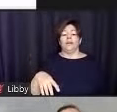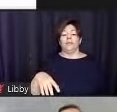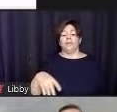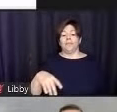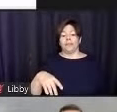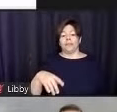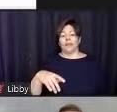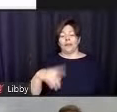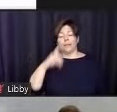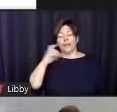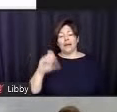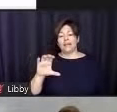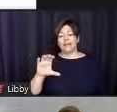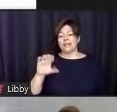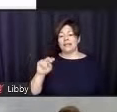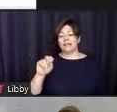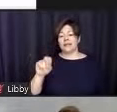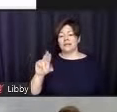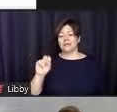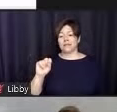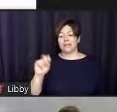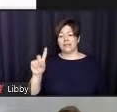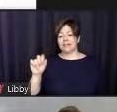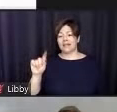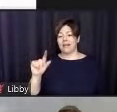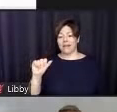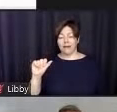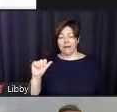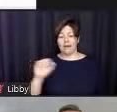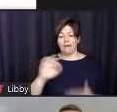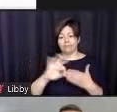on census data from the prior to the 1900s.